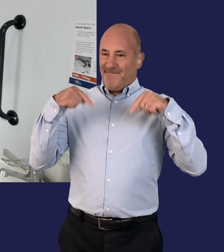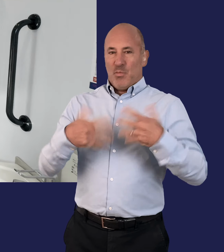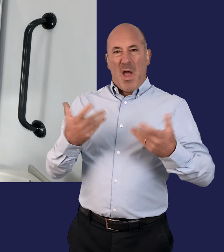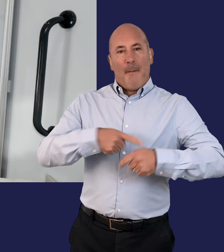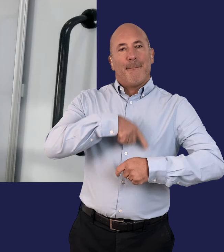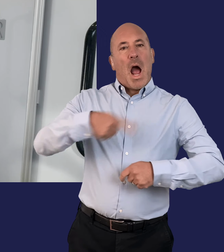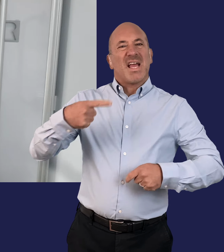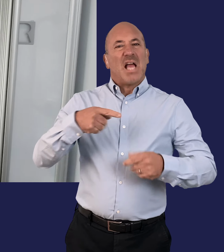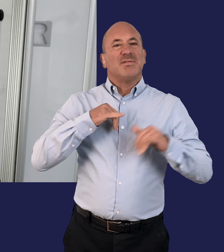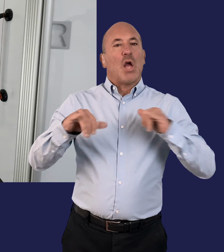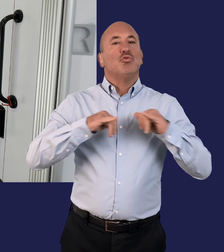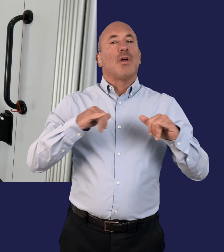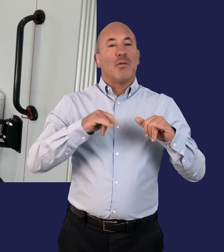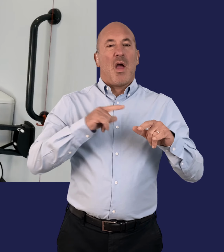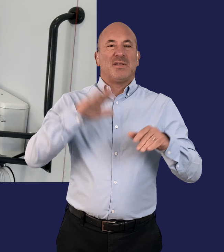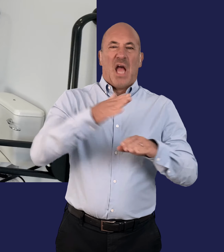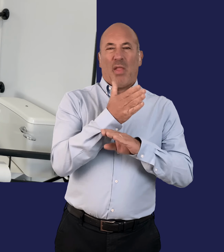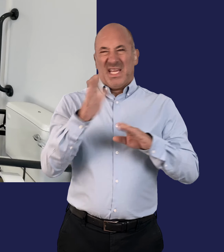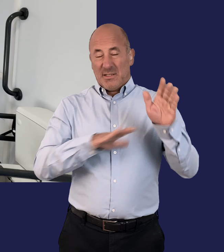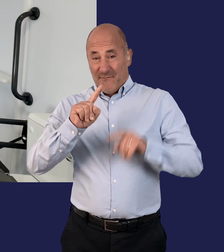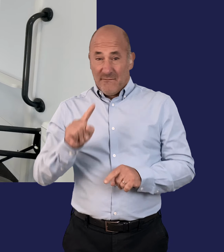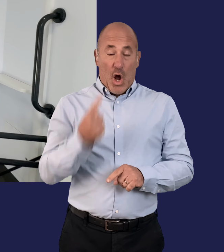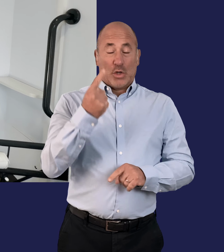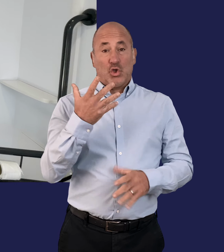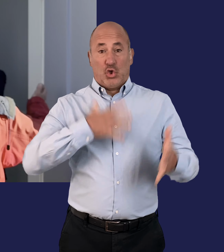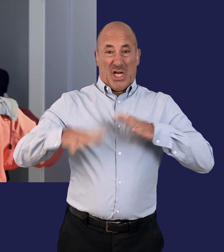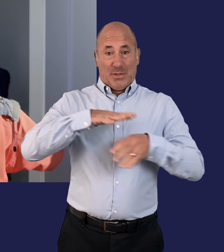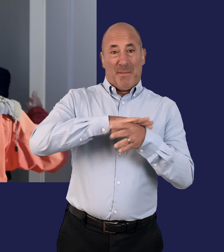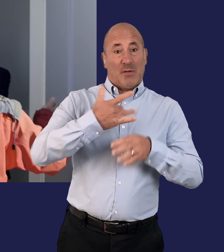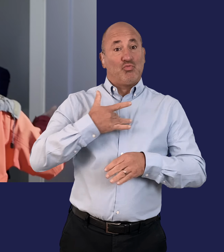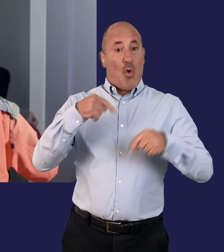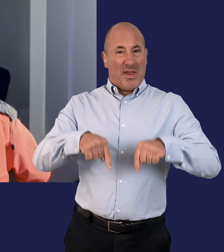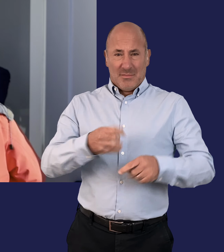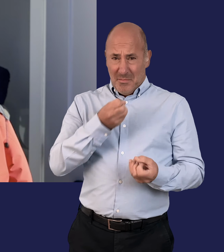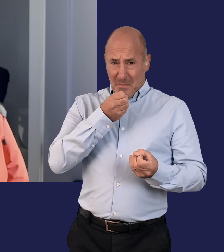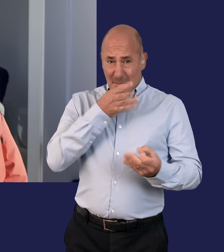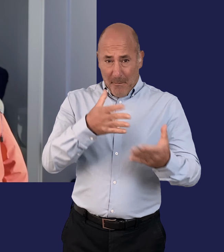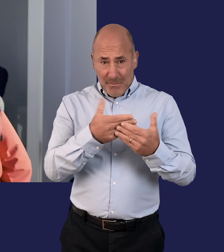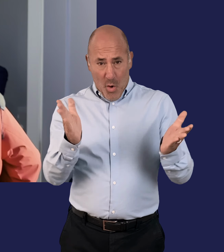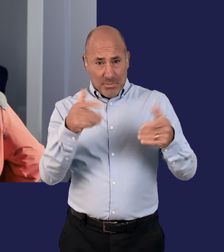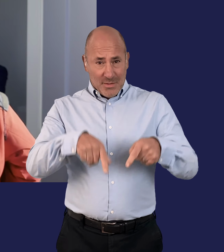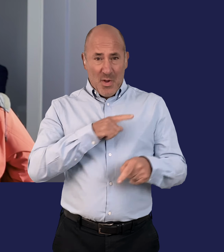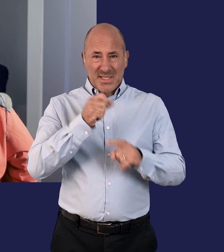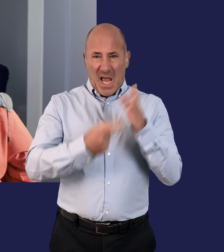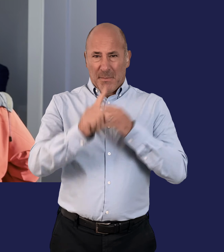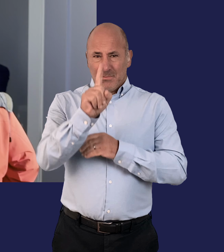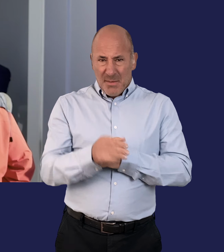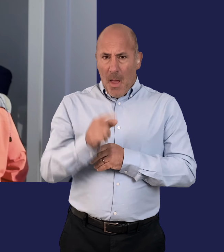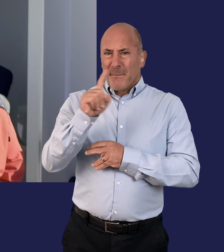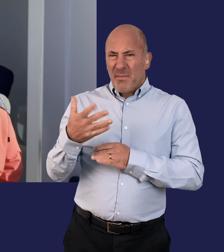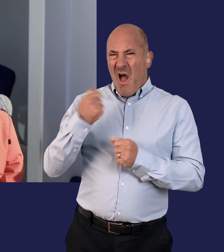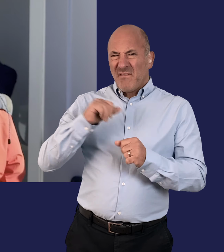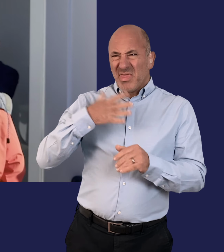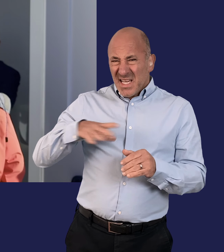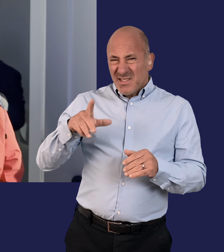Here today at Margate Station to open the first changing places toilet on the Southeastern network. It's a fantastic day to open up the network